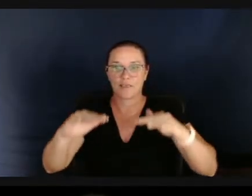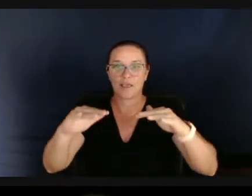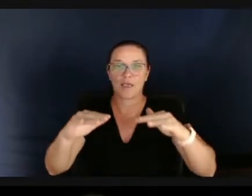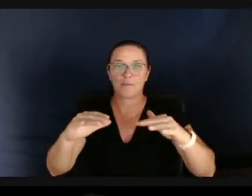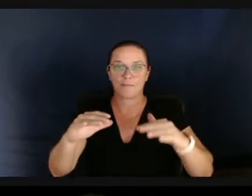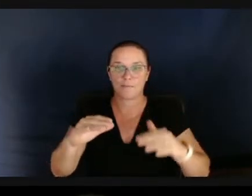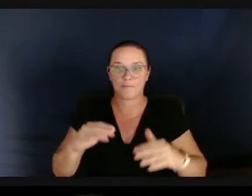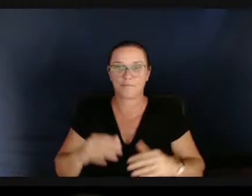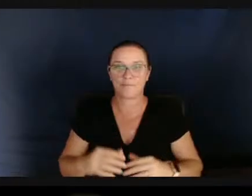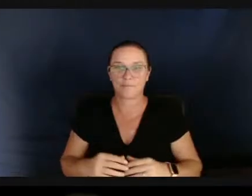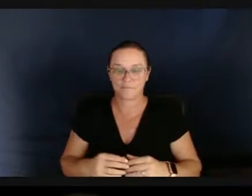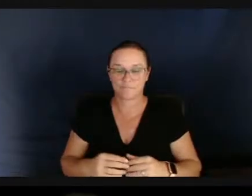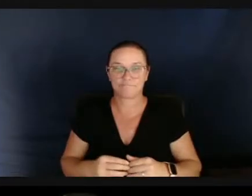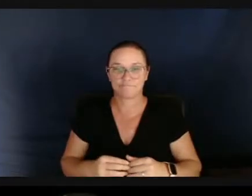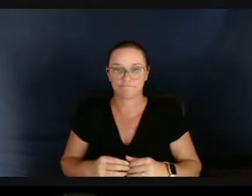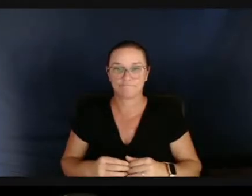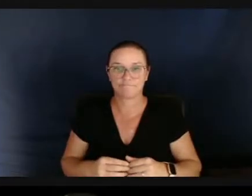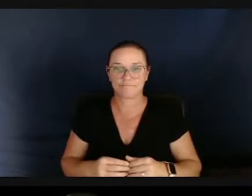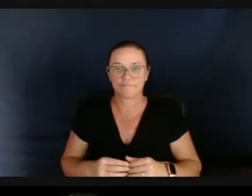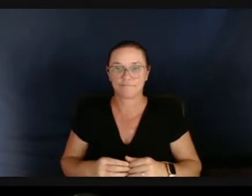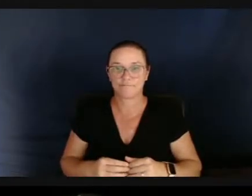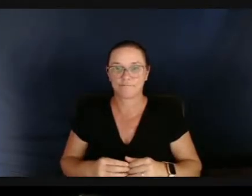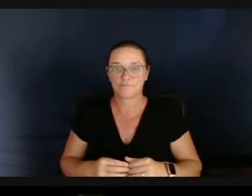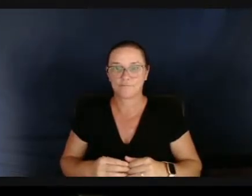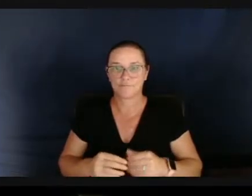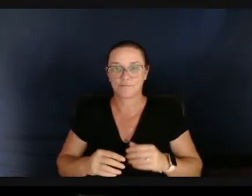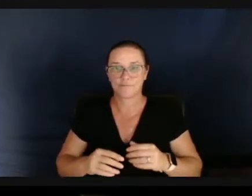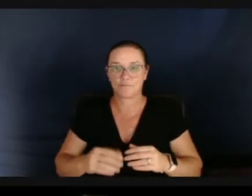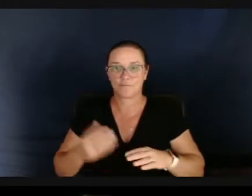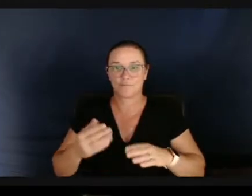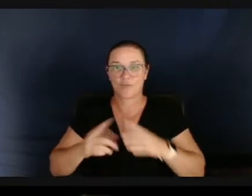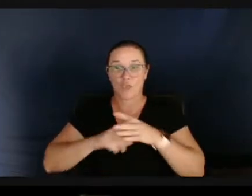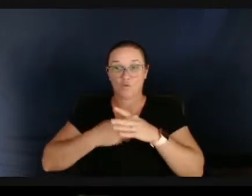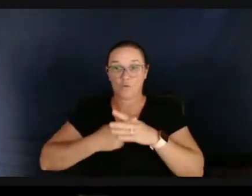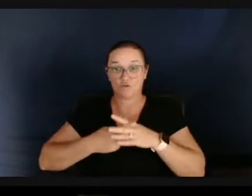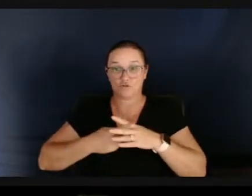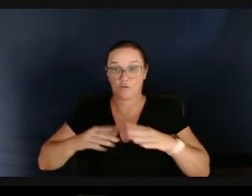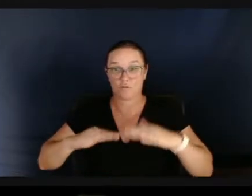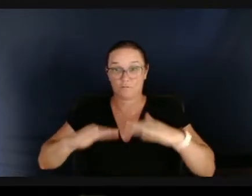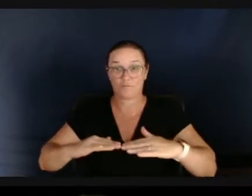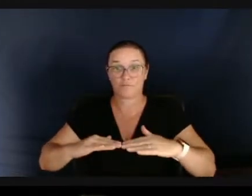clearly. Look at how our original crater level is way down there.